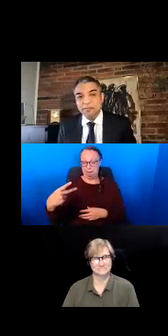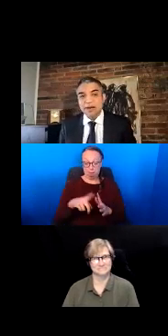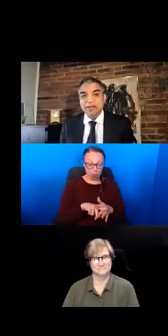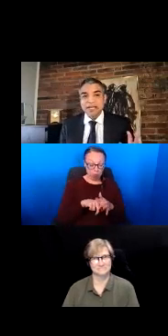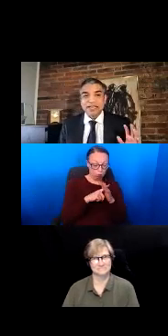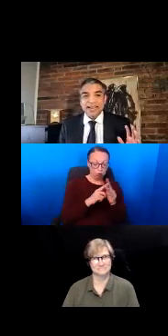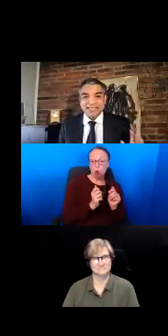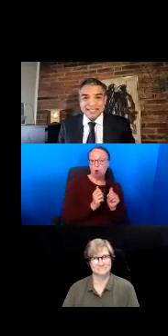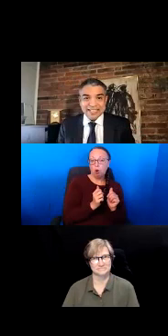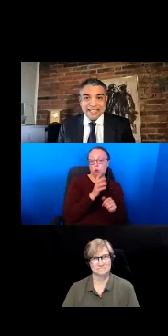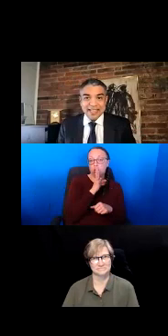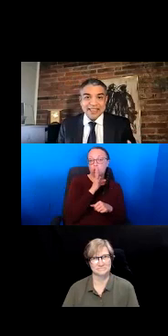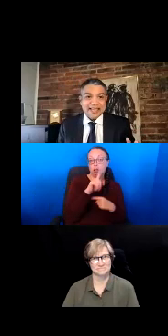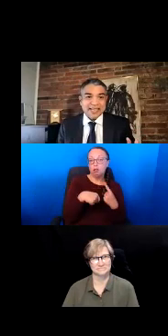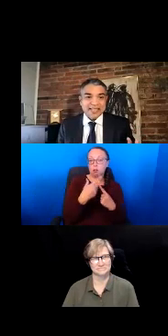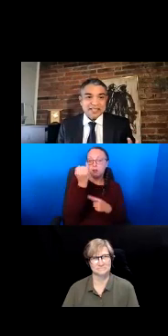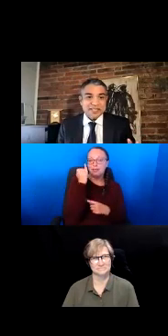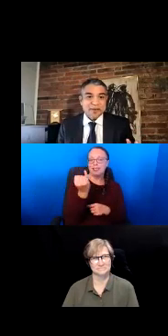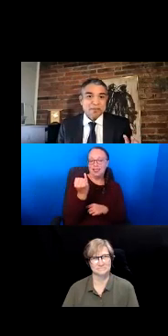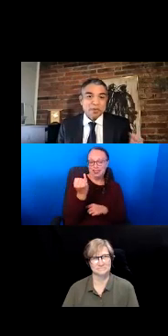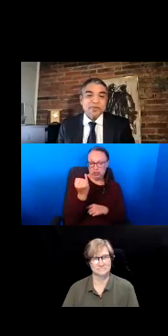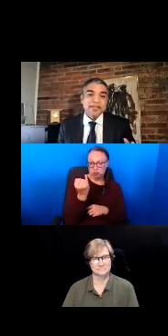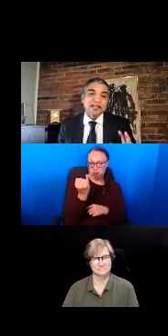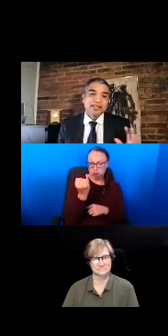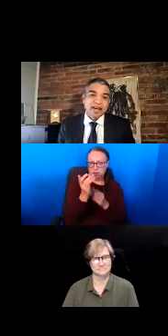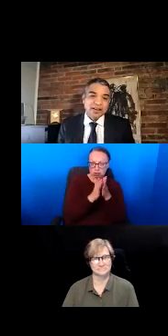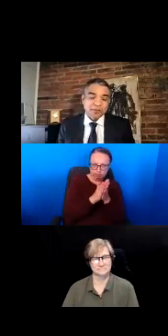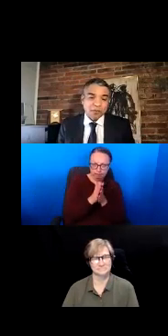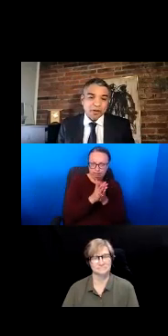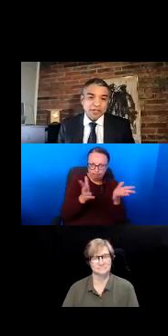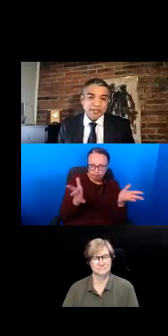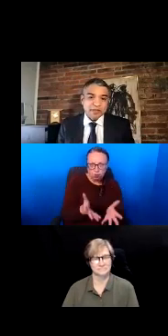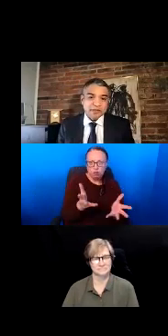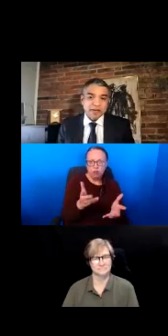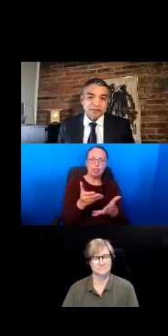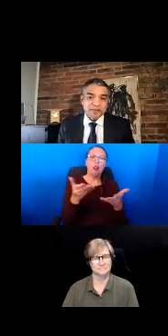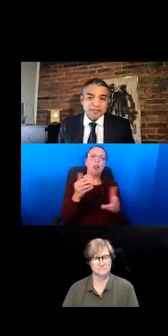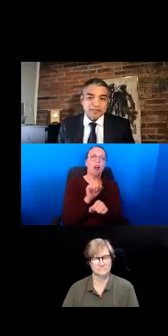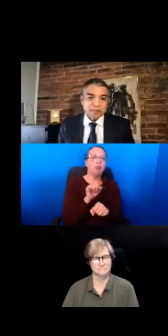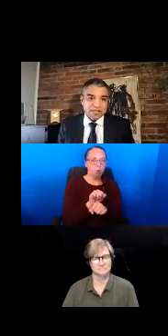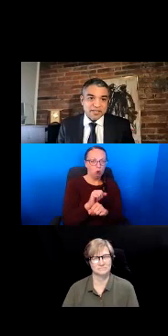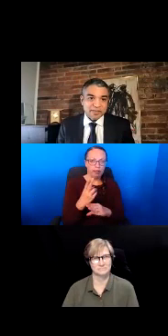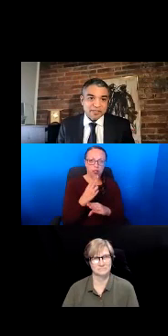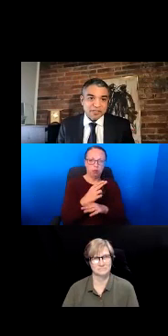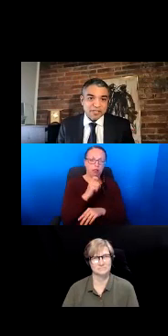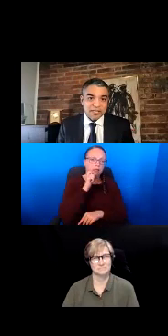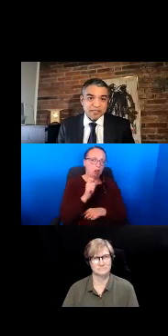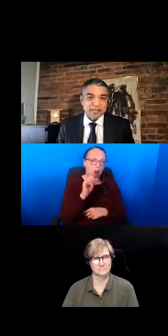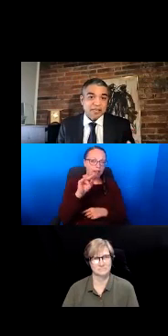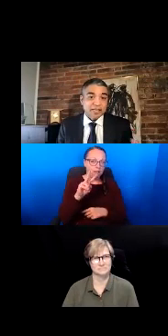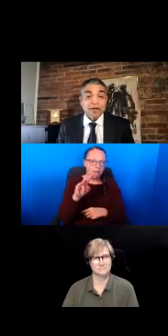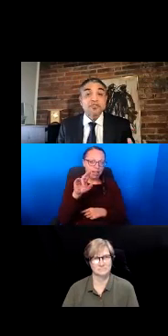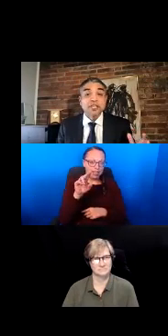talking about an idea that has motivated a lot of work in the use of non-invasive brain stimulation